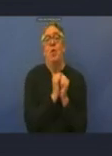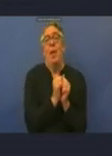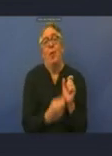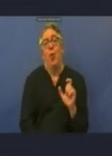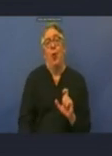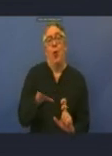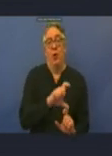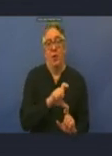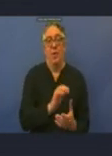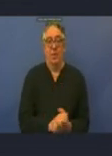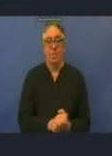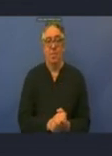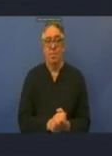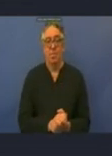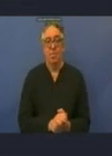order to respect